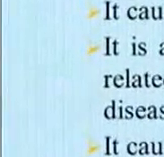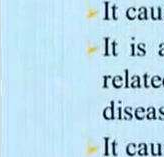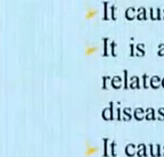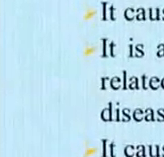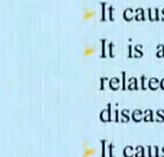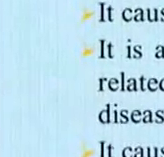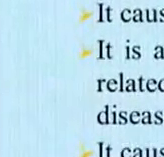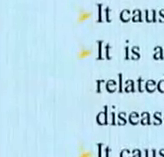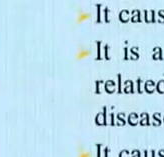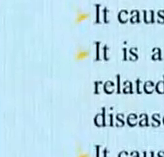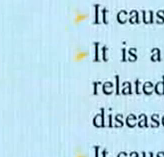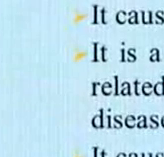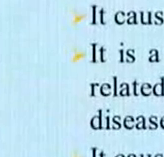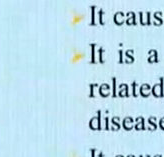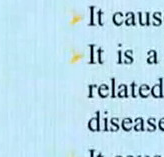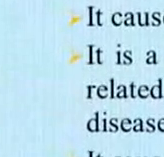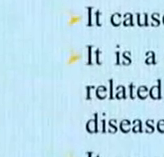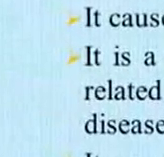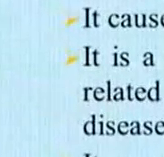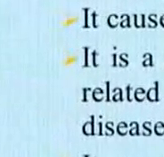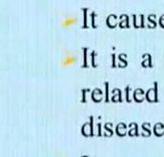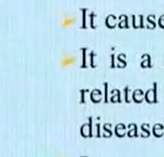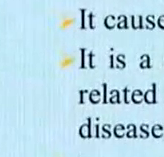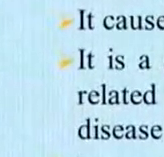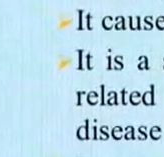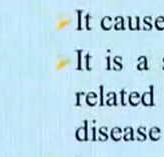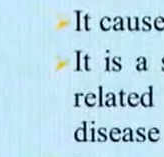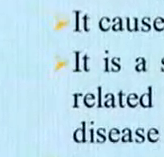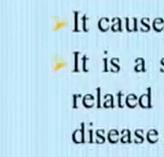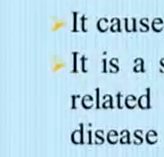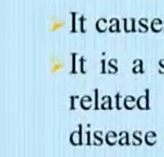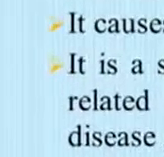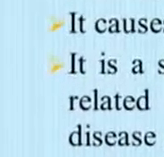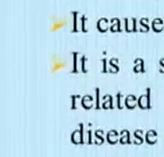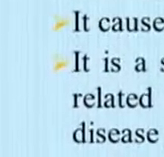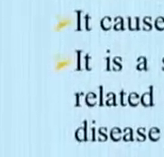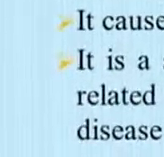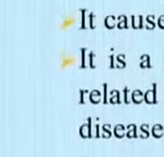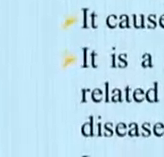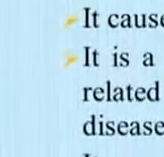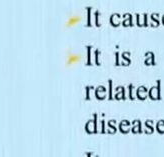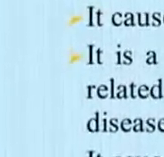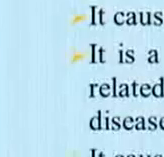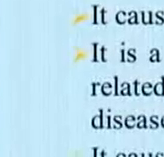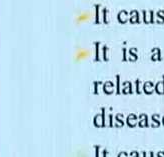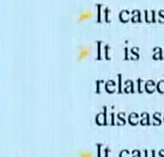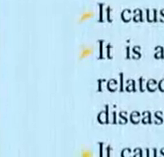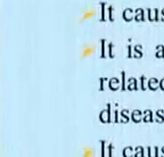damage the lives of animals and plants. It can